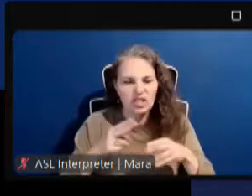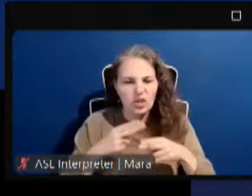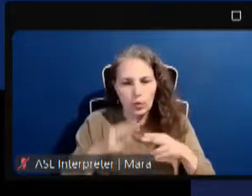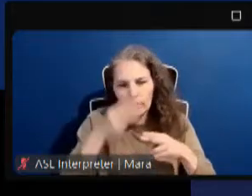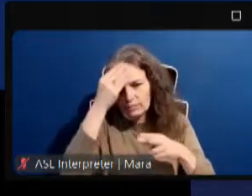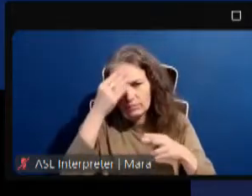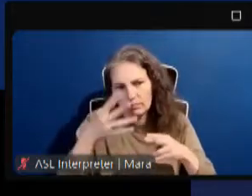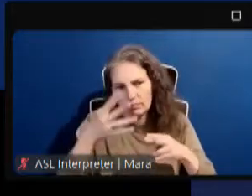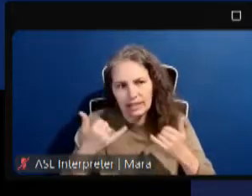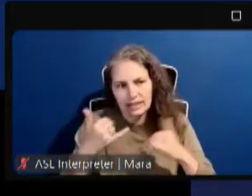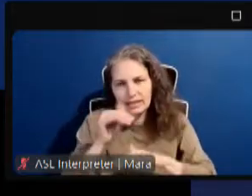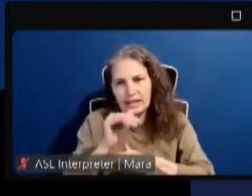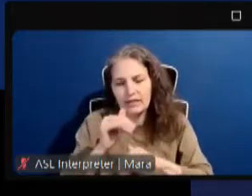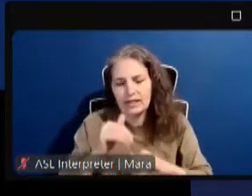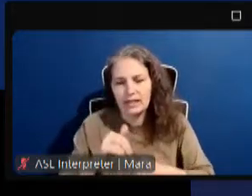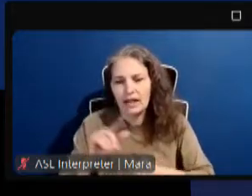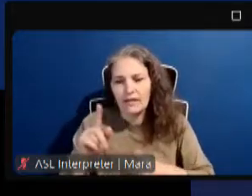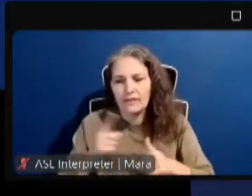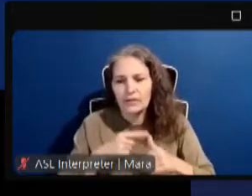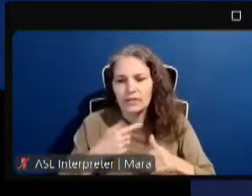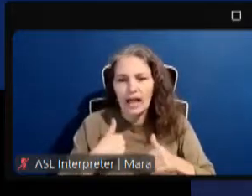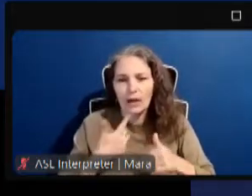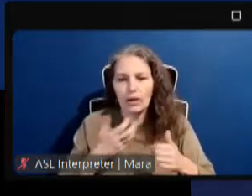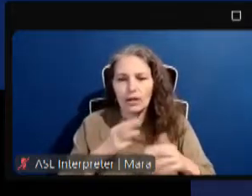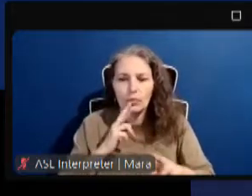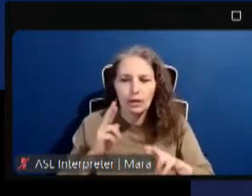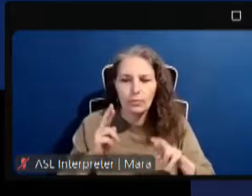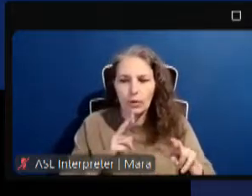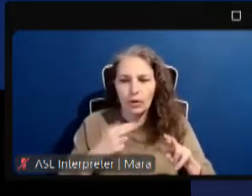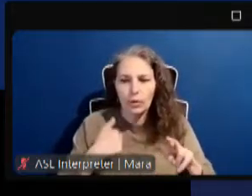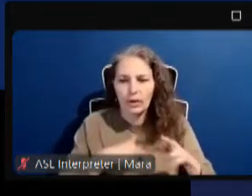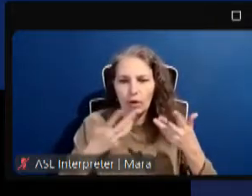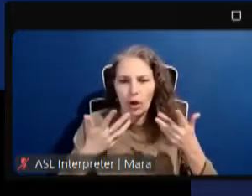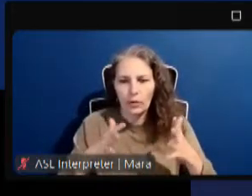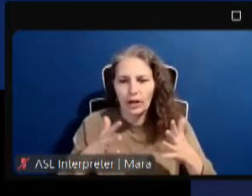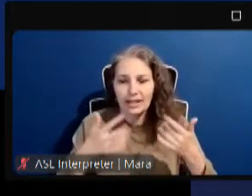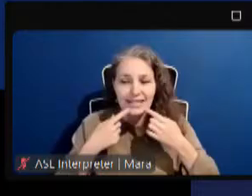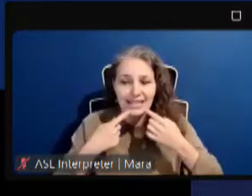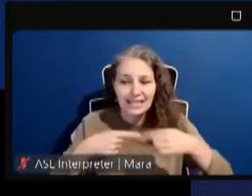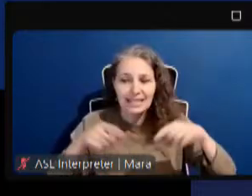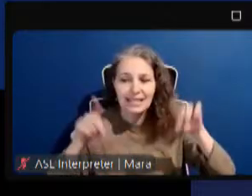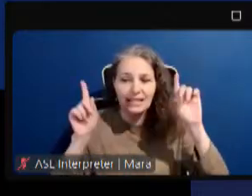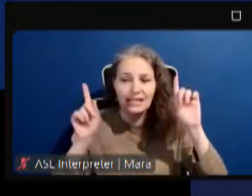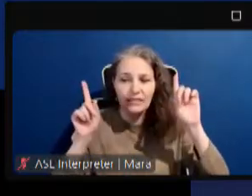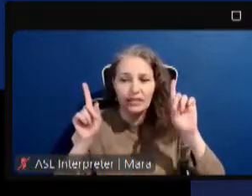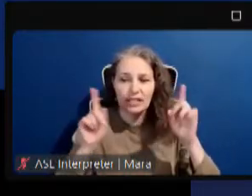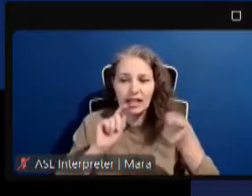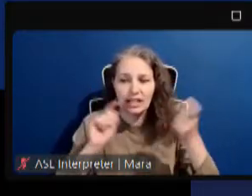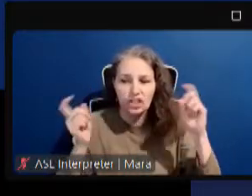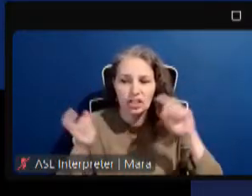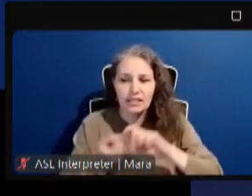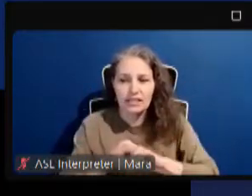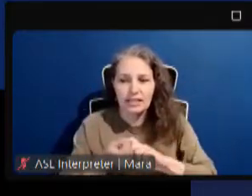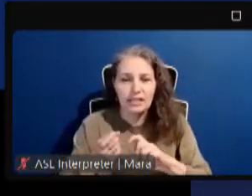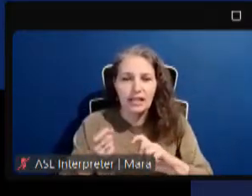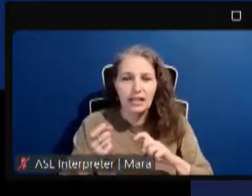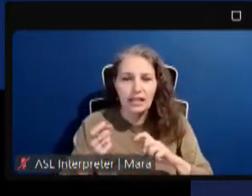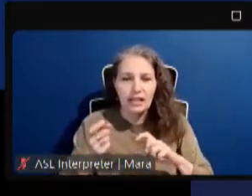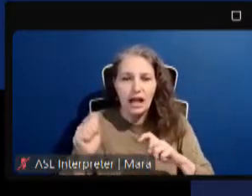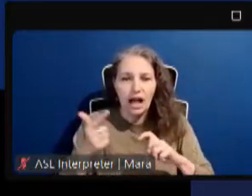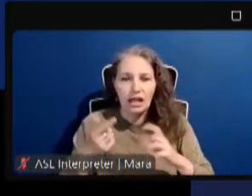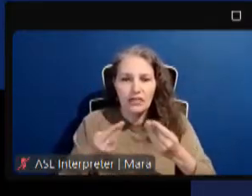update for you this evening. First, I did want to report that we have already successfully adjusted the property values for